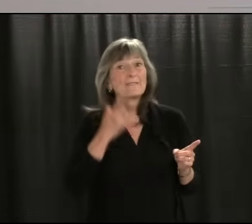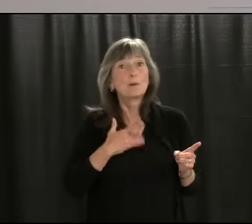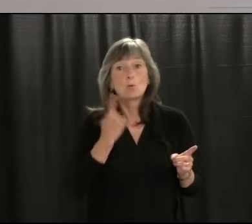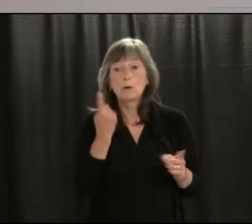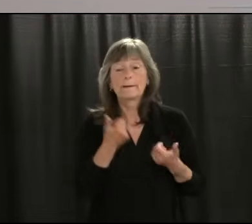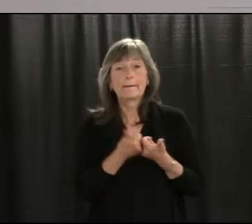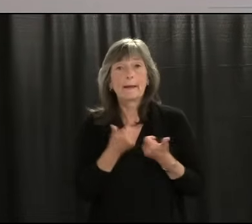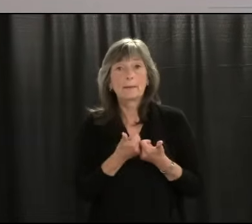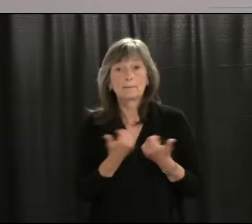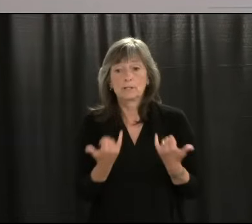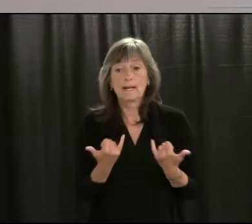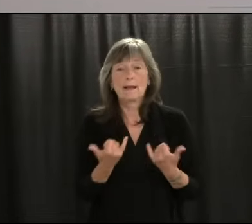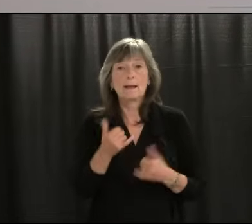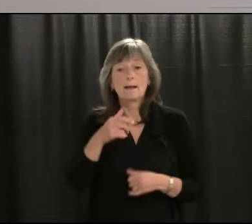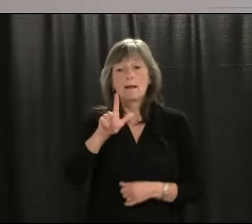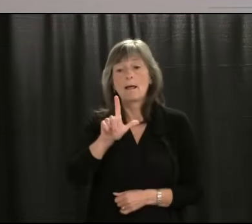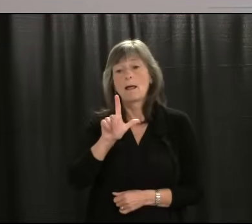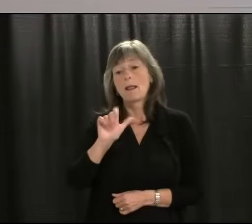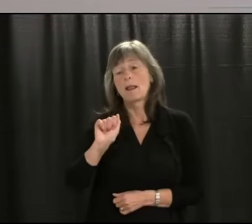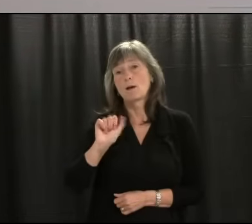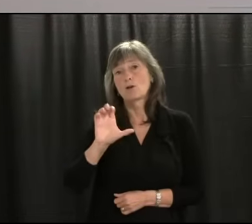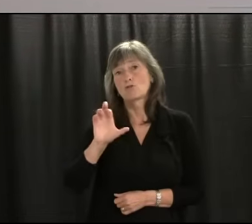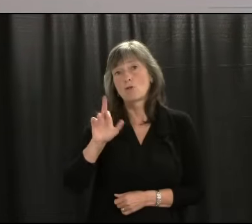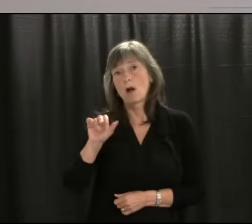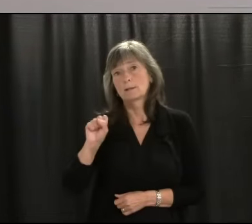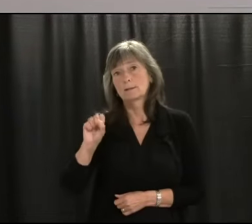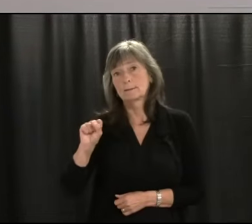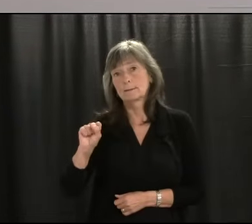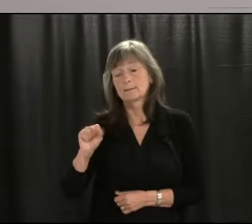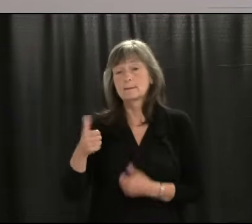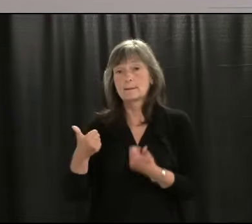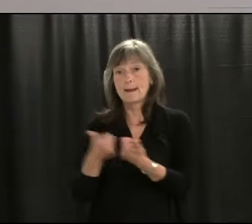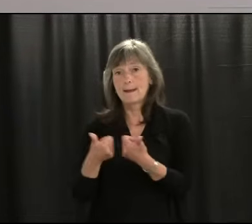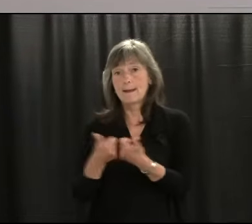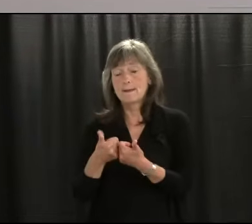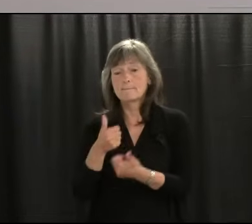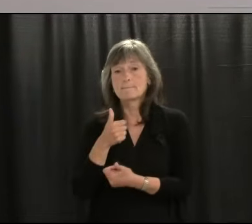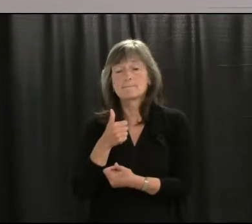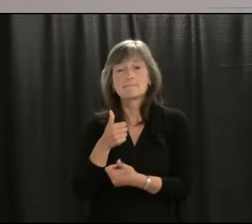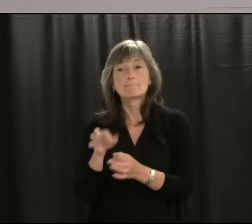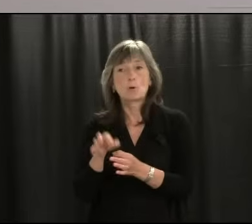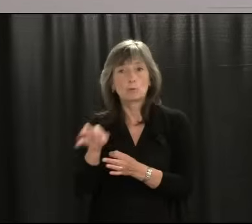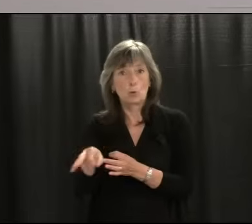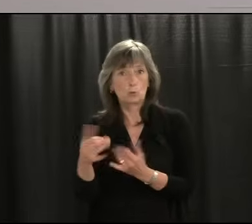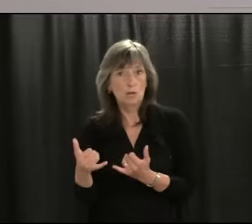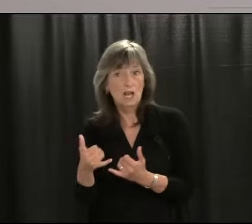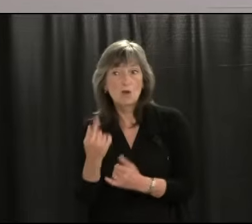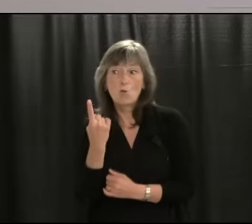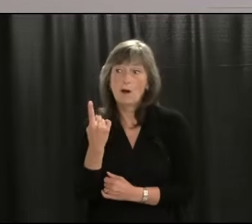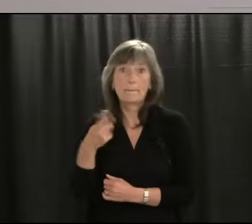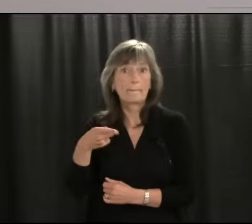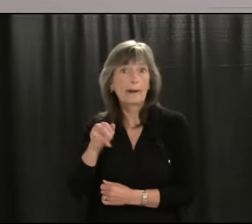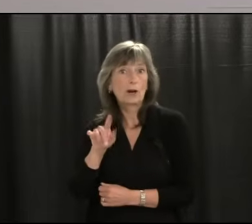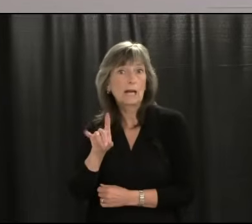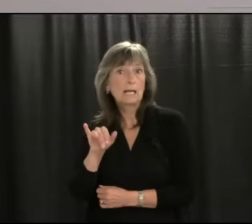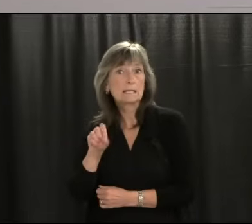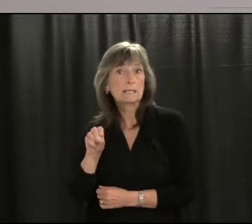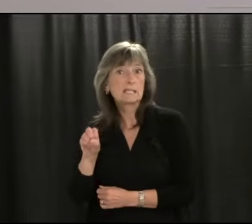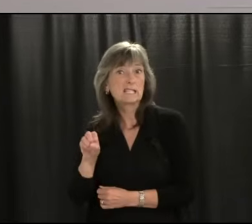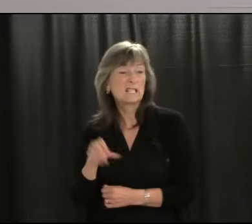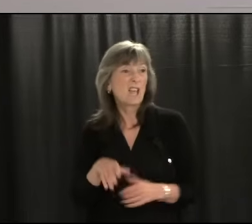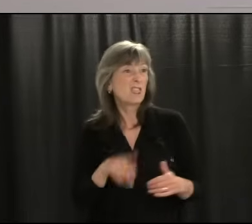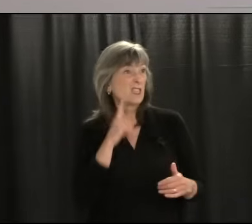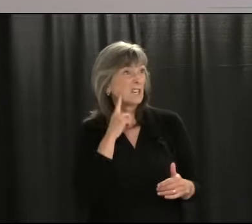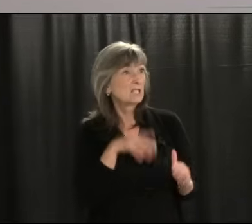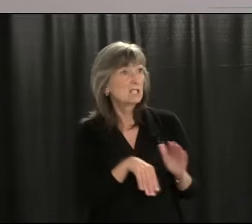game this evening in Paradise was postponed. As of that, I don't think anything else has been affected. I know there's a soccer game